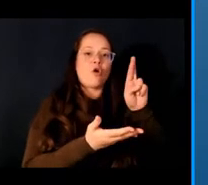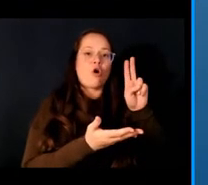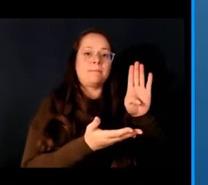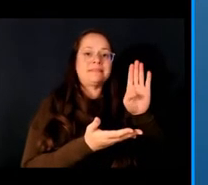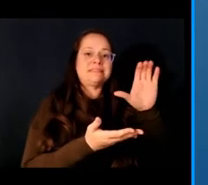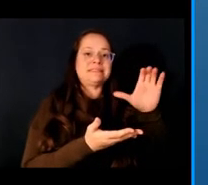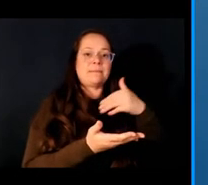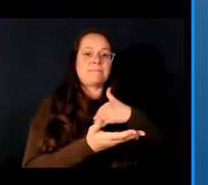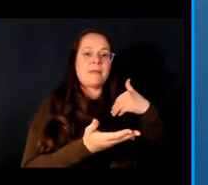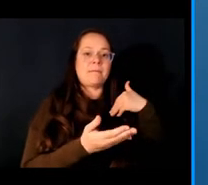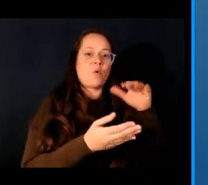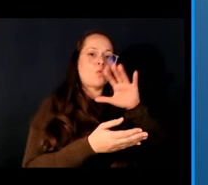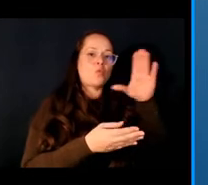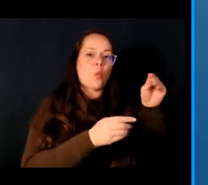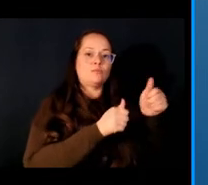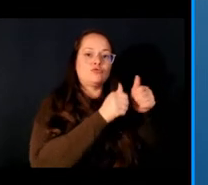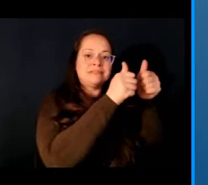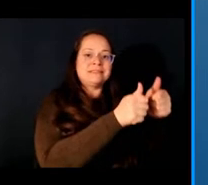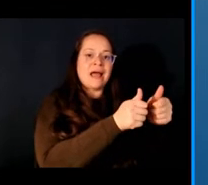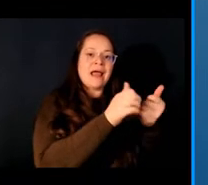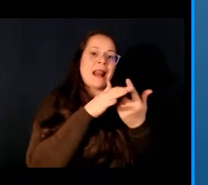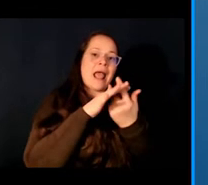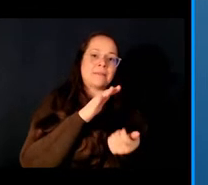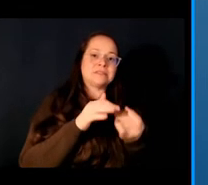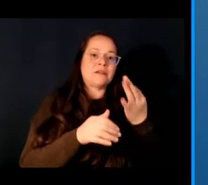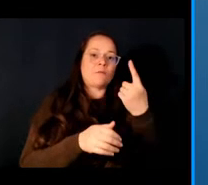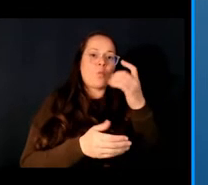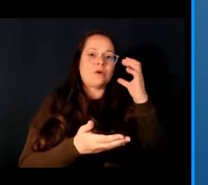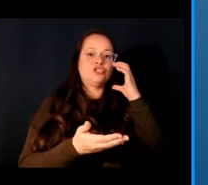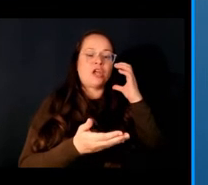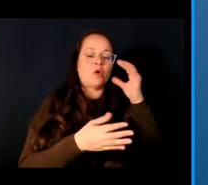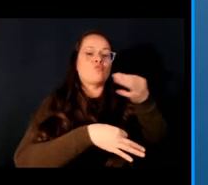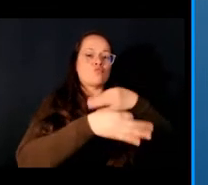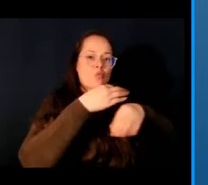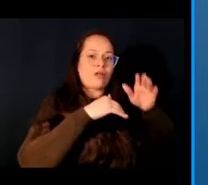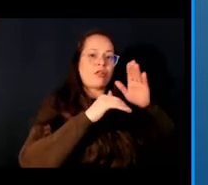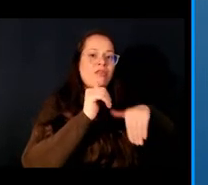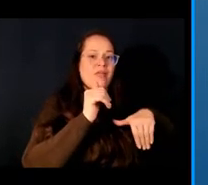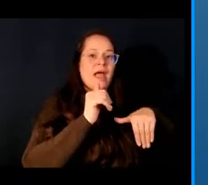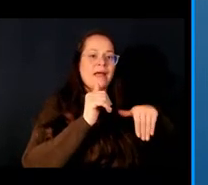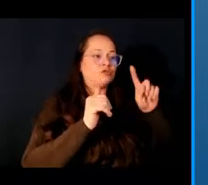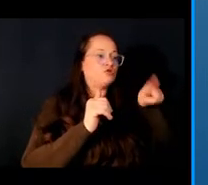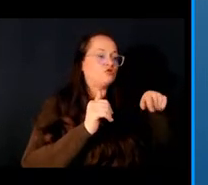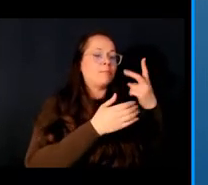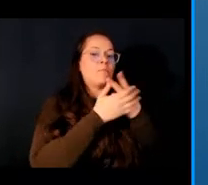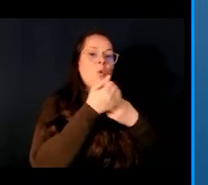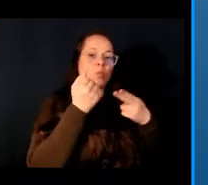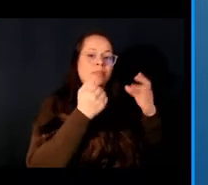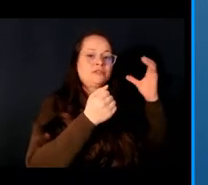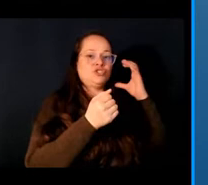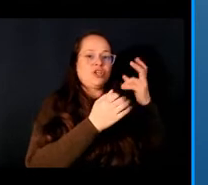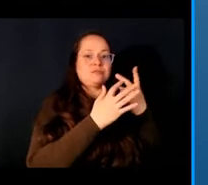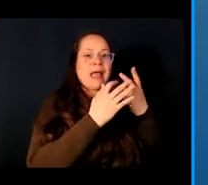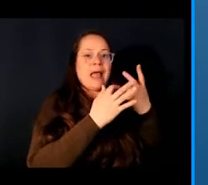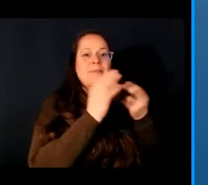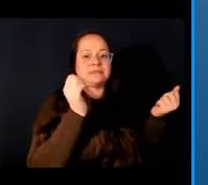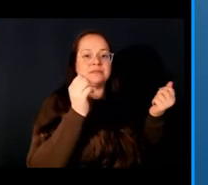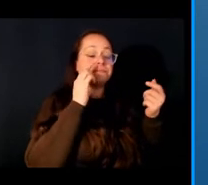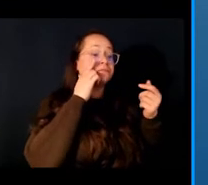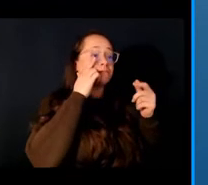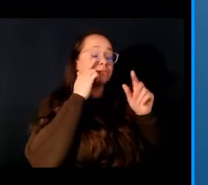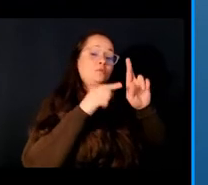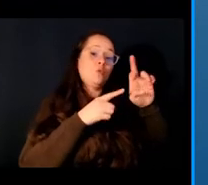in the absence of one chair rather than only in the case of both chairs being absent regulation